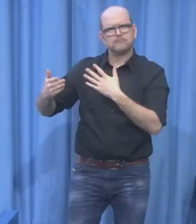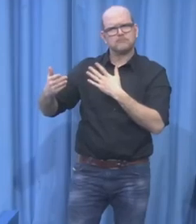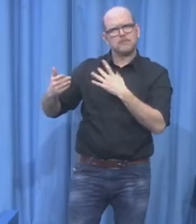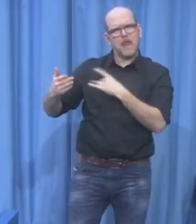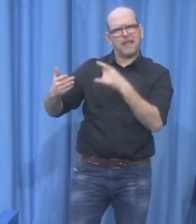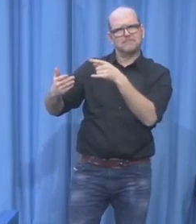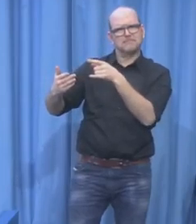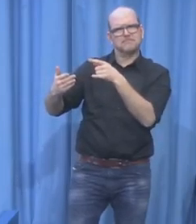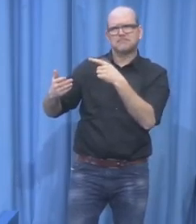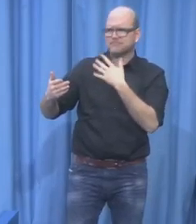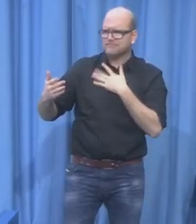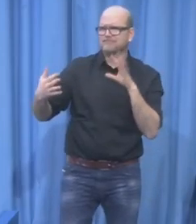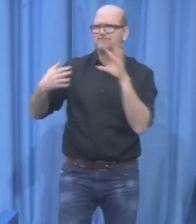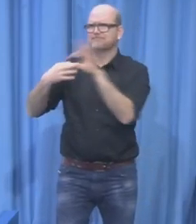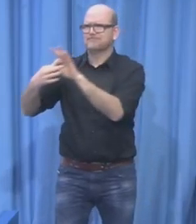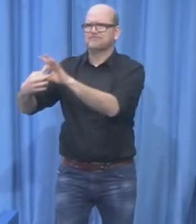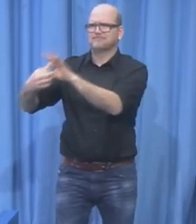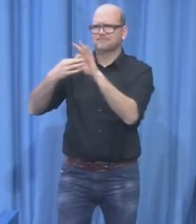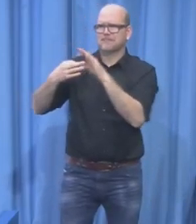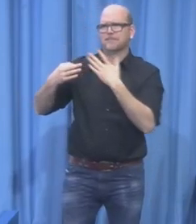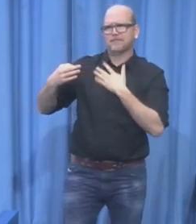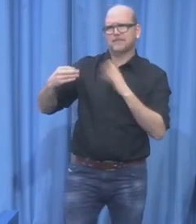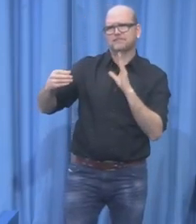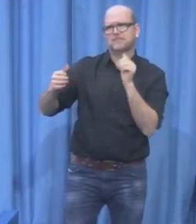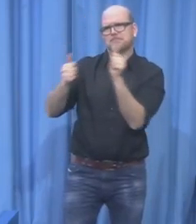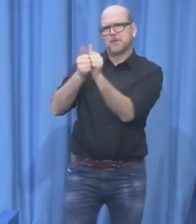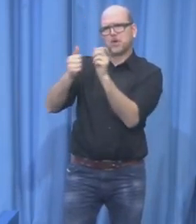to become part of Project Search. Erin, who's here on my left,